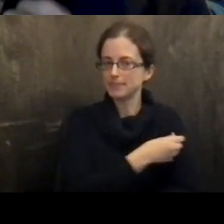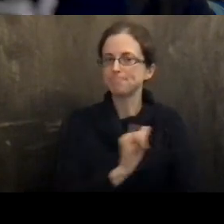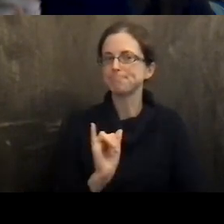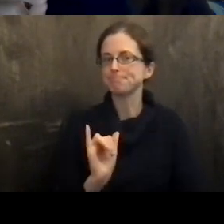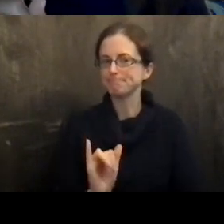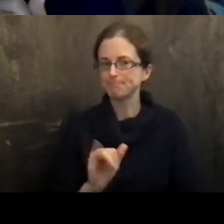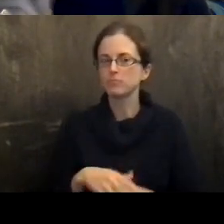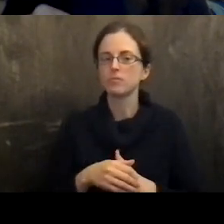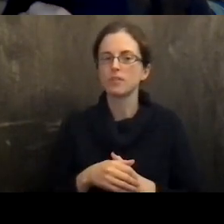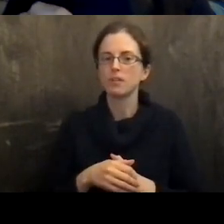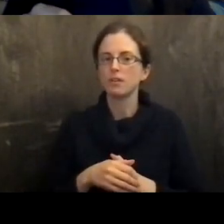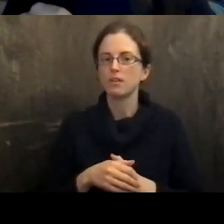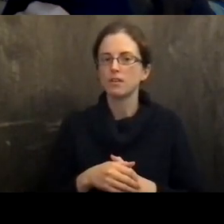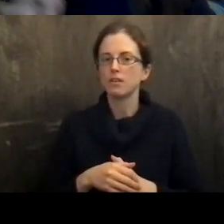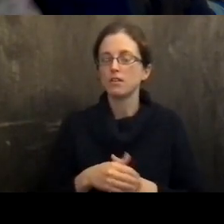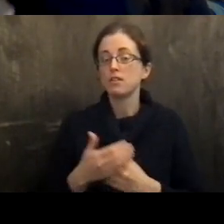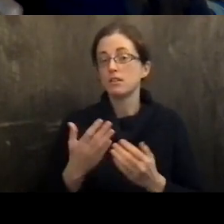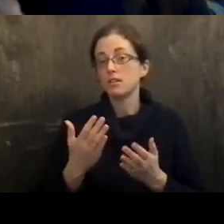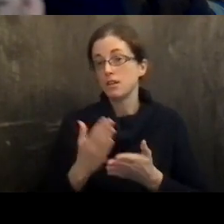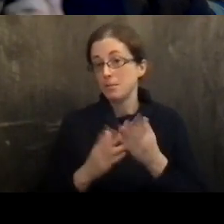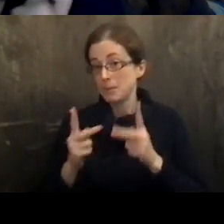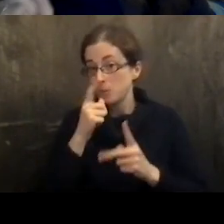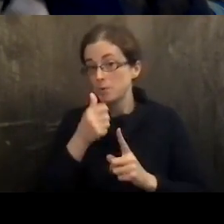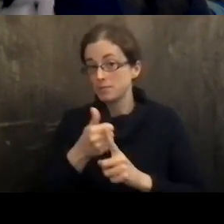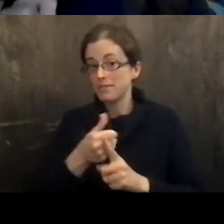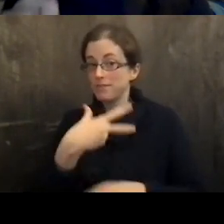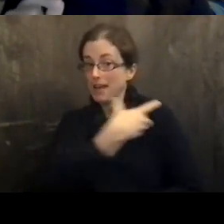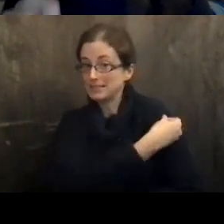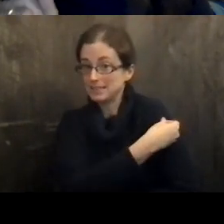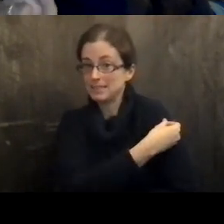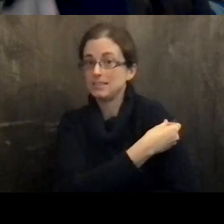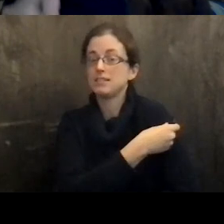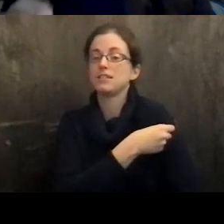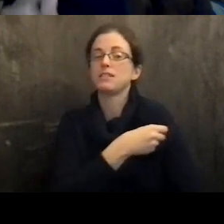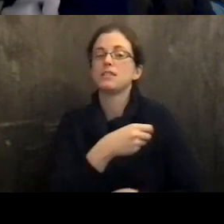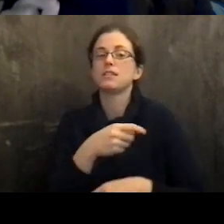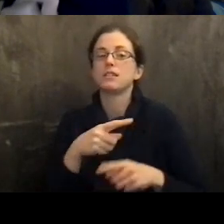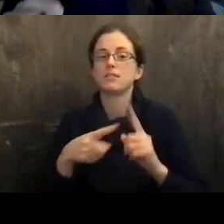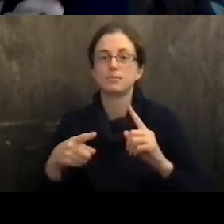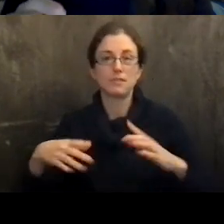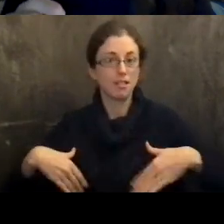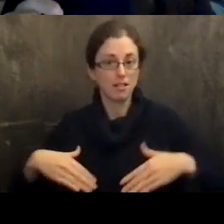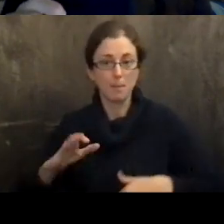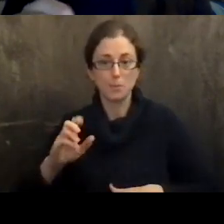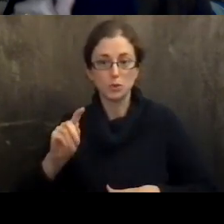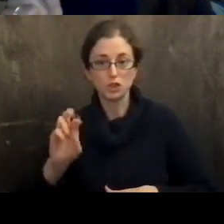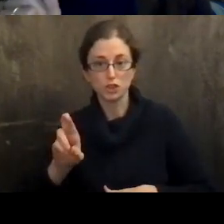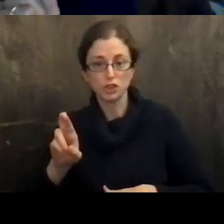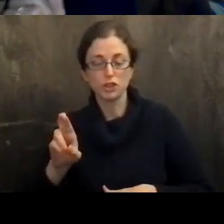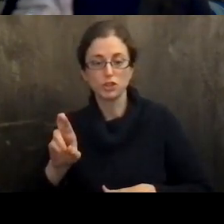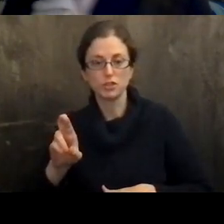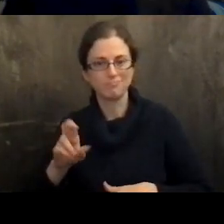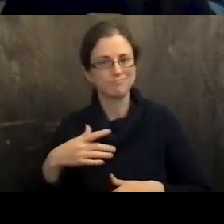in people who are vaccinated, and the booster does seem to protect against Omicron. So if